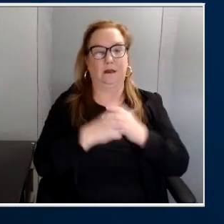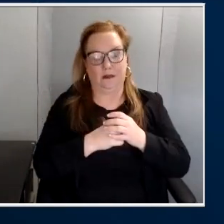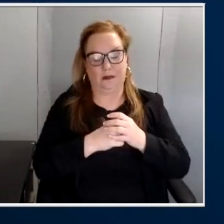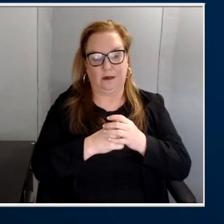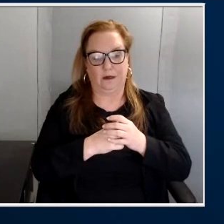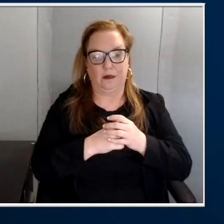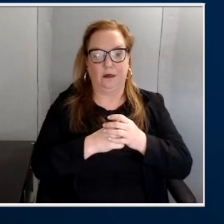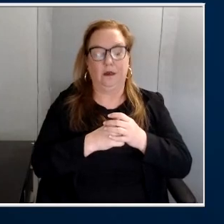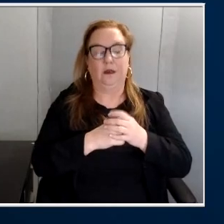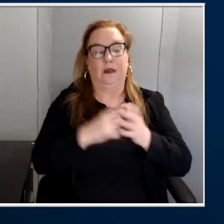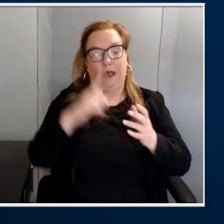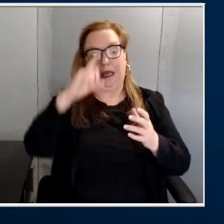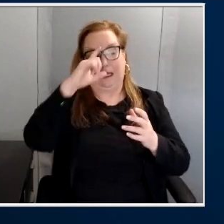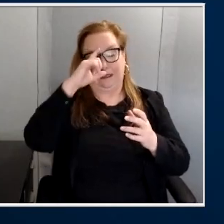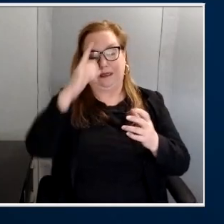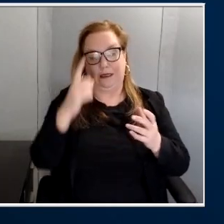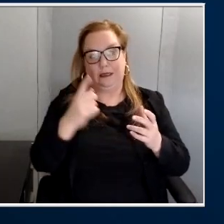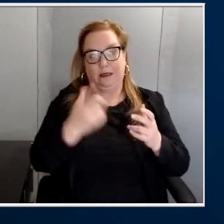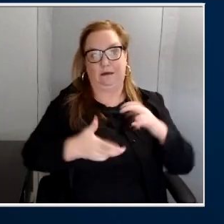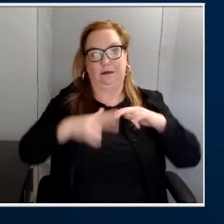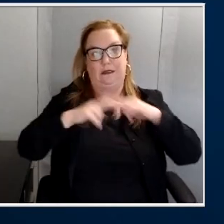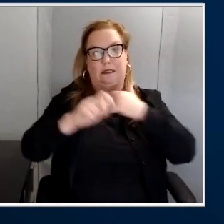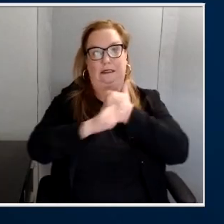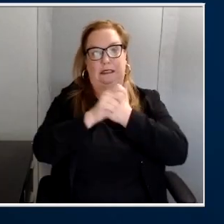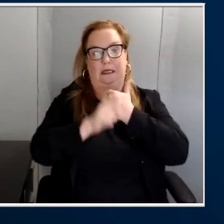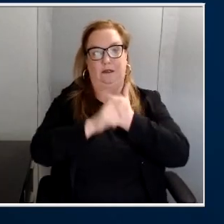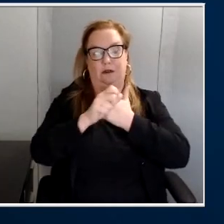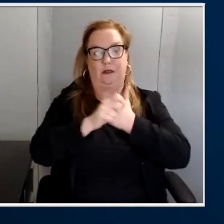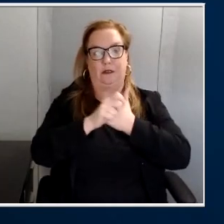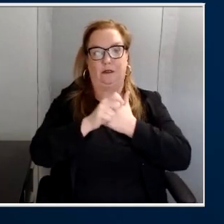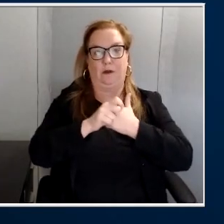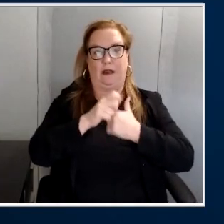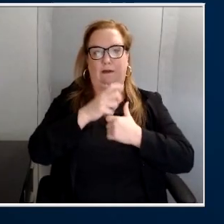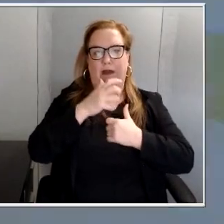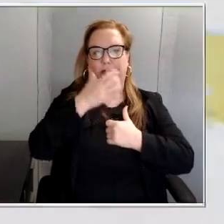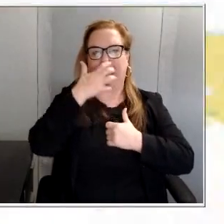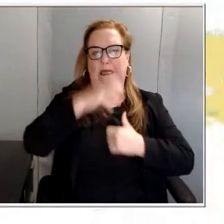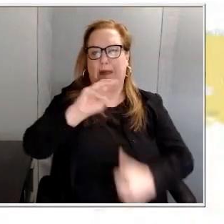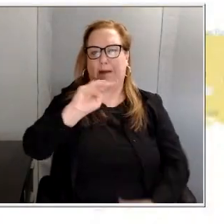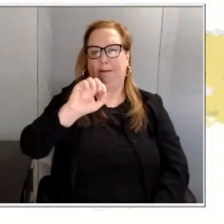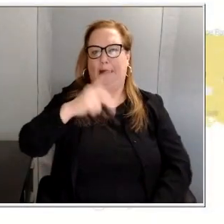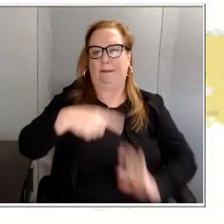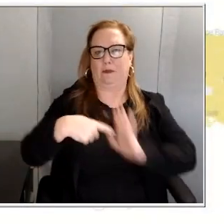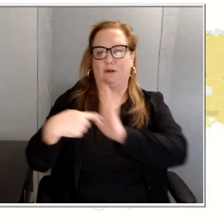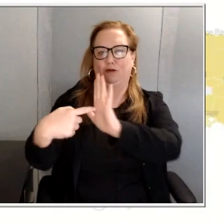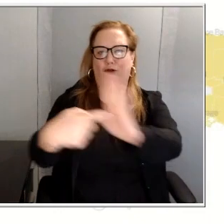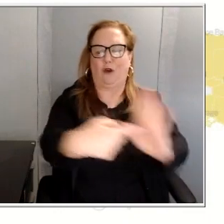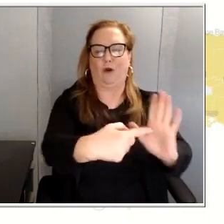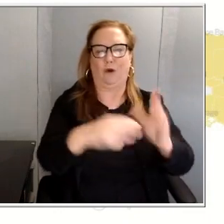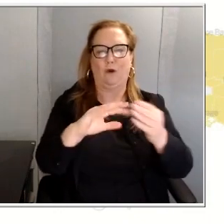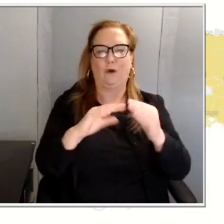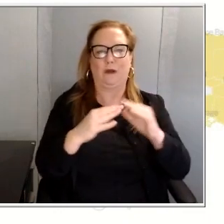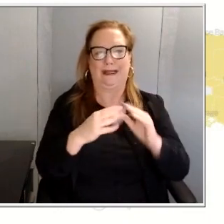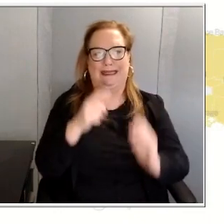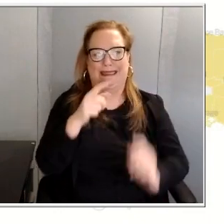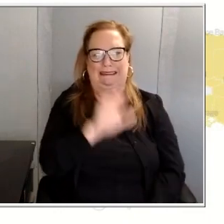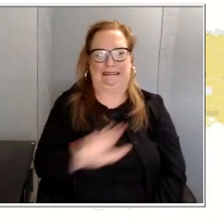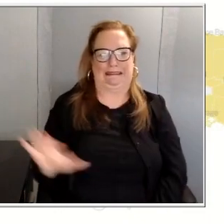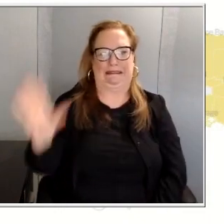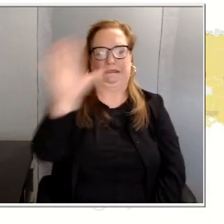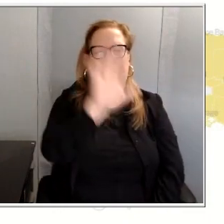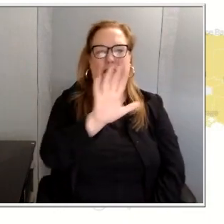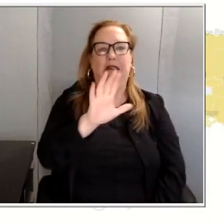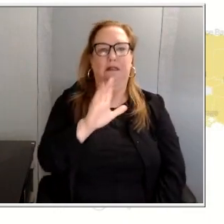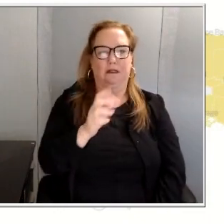but I do think it's gotten increasingly dangerous. Do we have a heat map ready to roll? Yeah. The heat map across the U.S. still showing quite